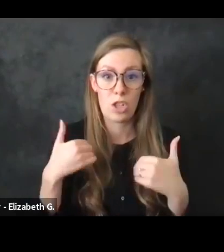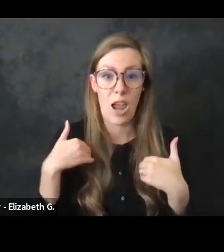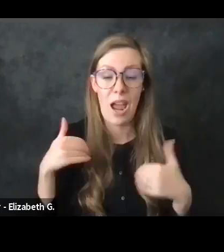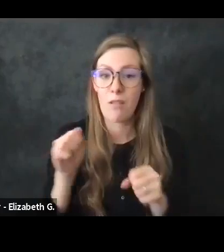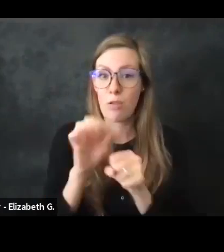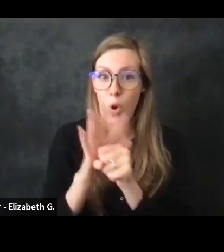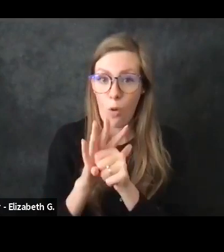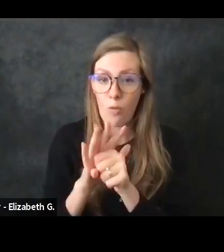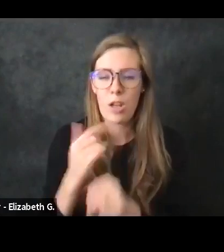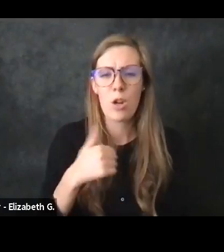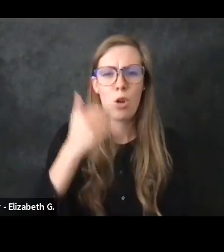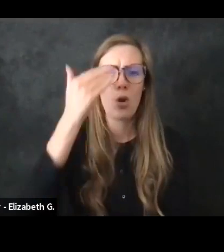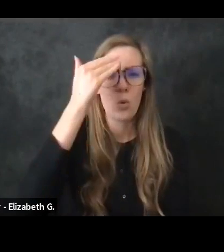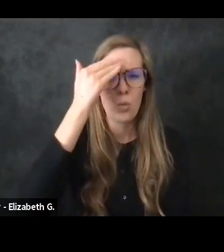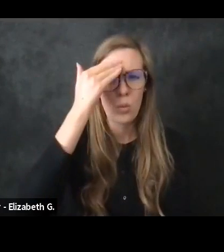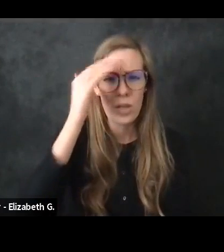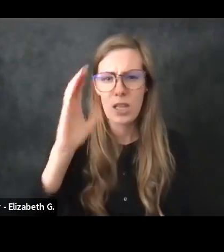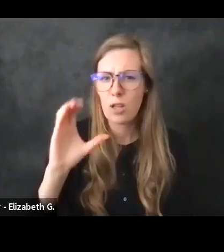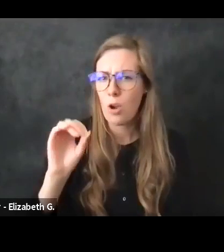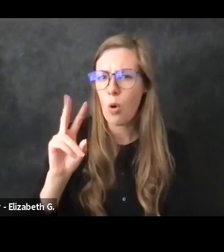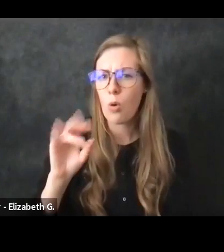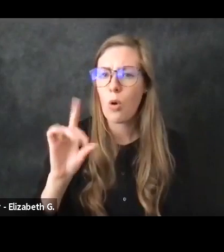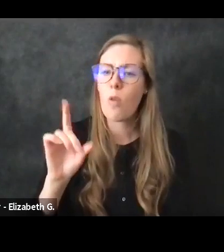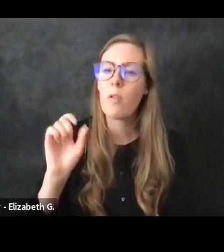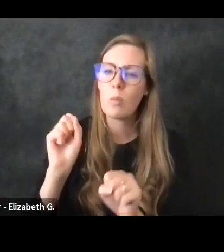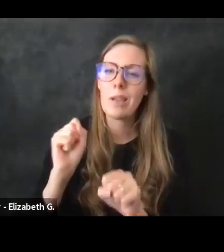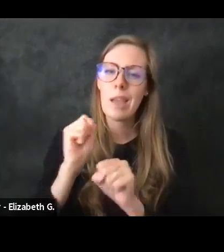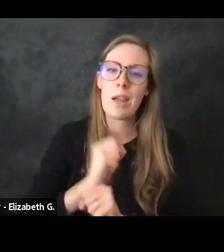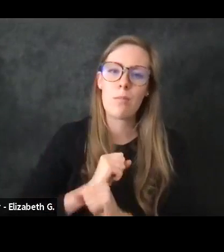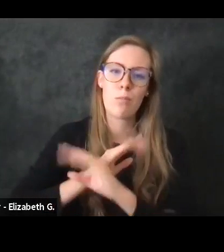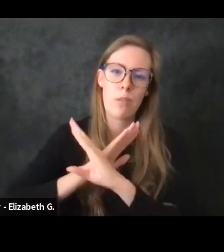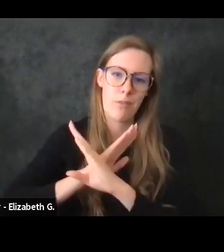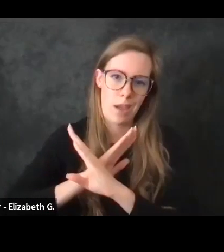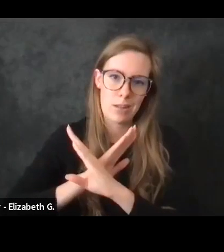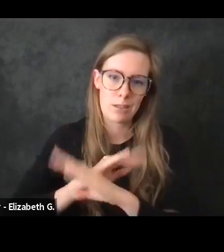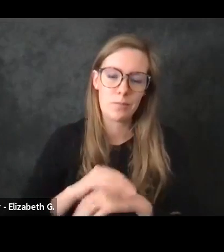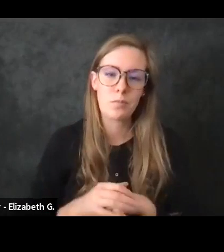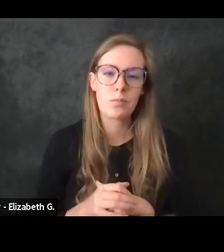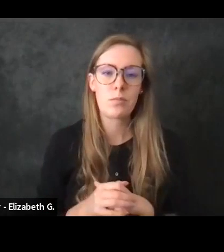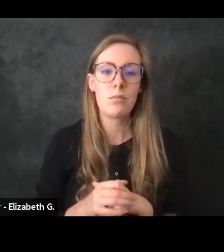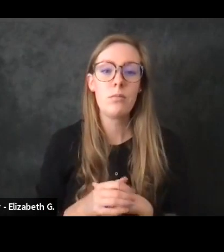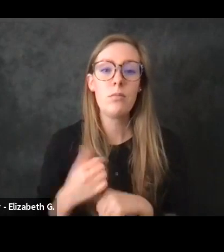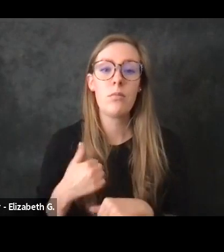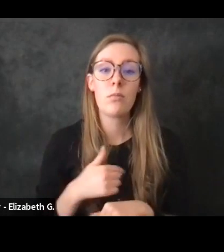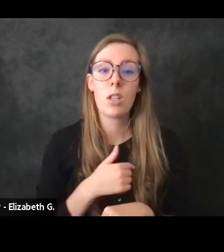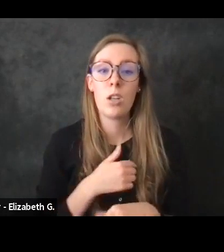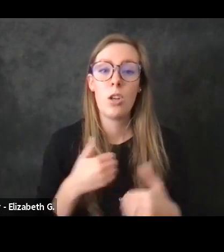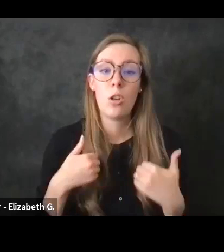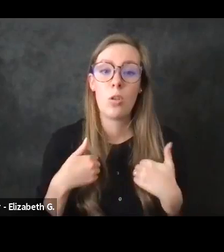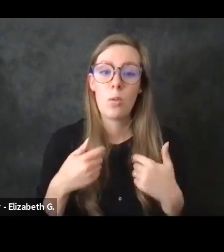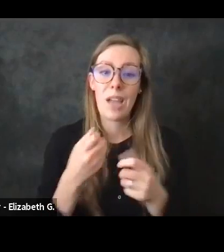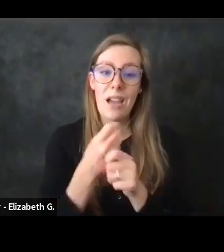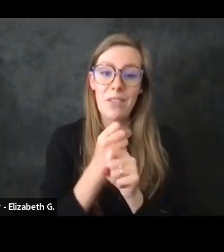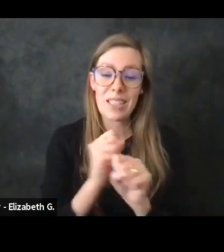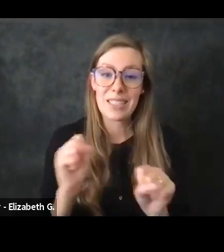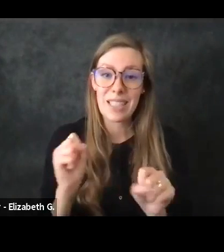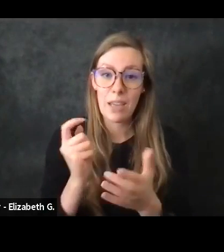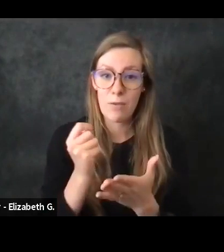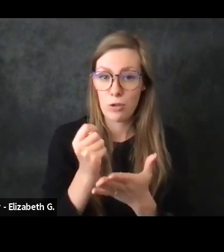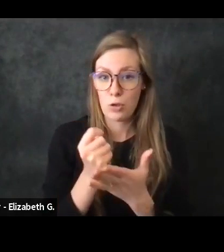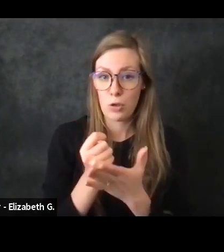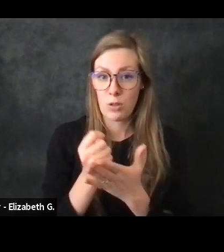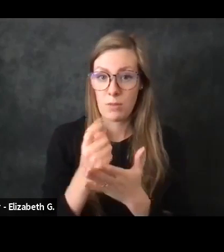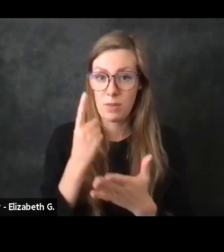We know that COVID is a preventable disease. We have a safe and effective treatment for